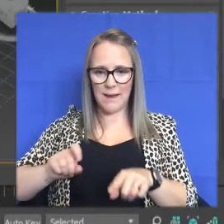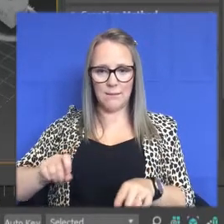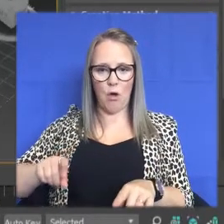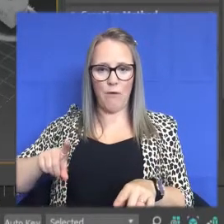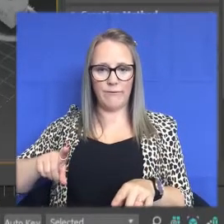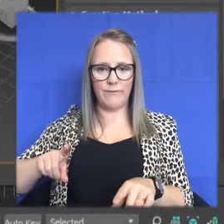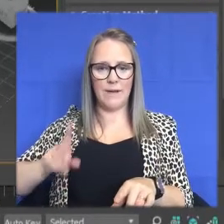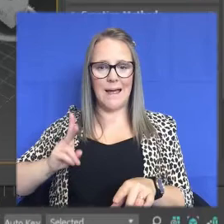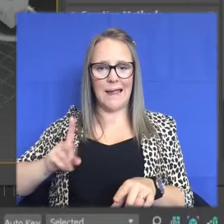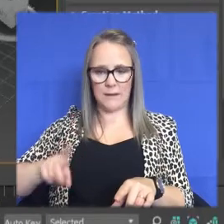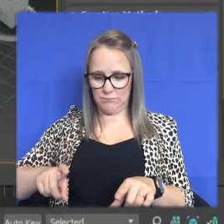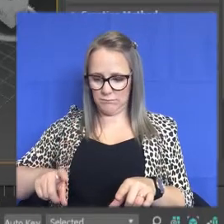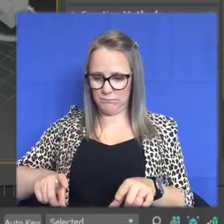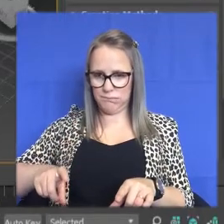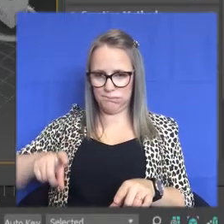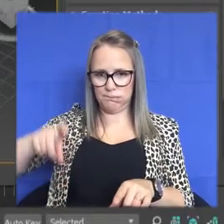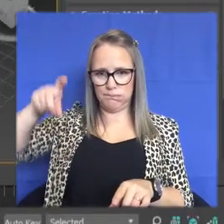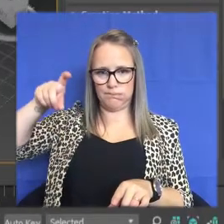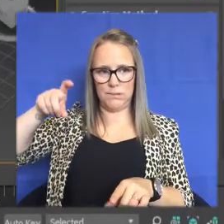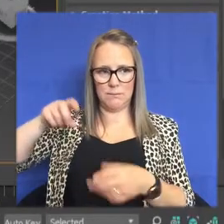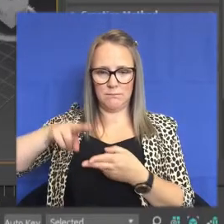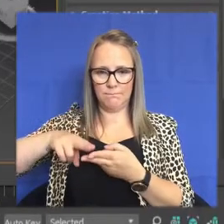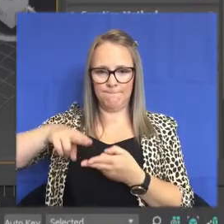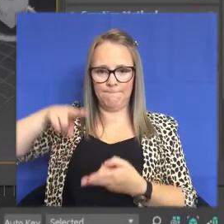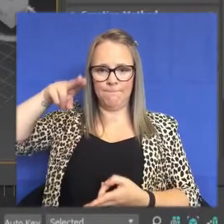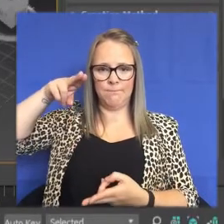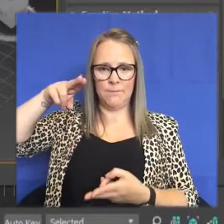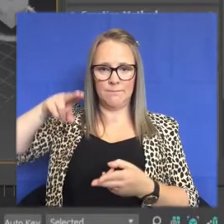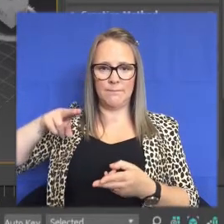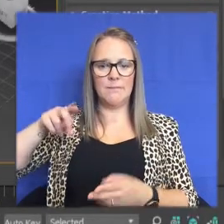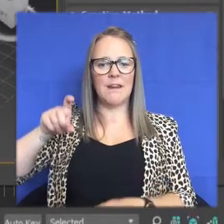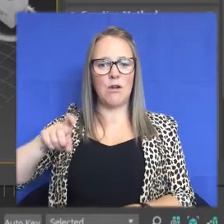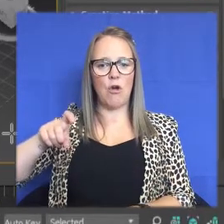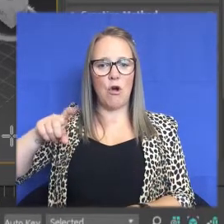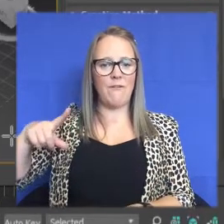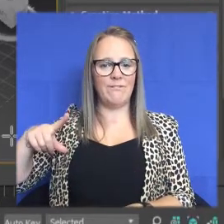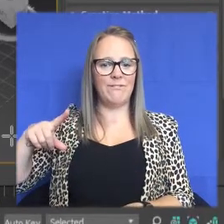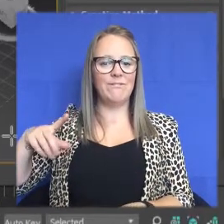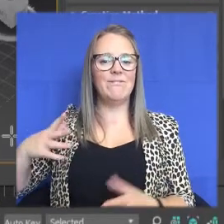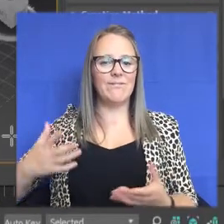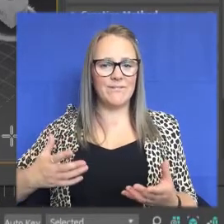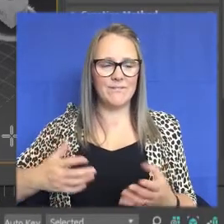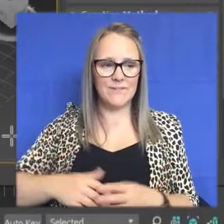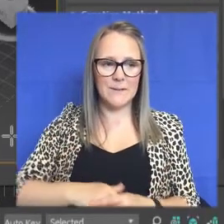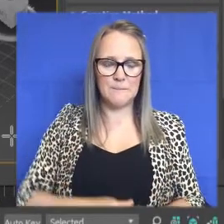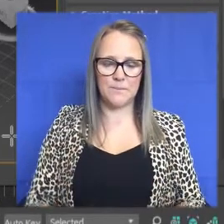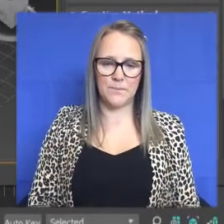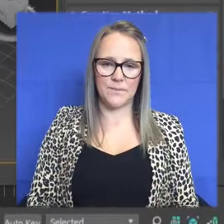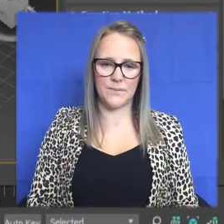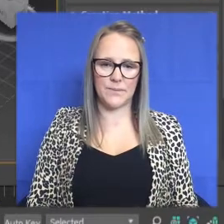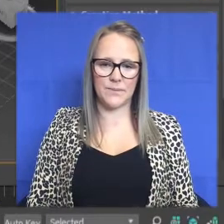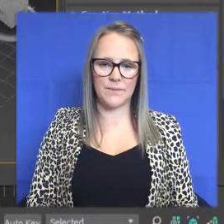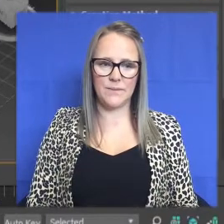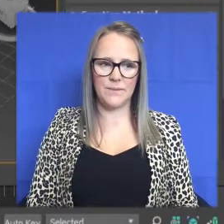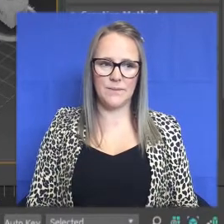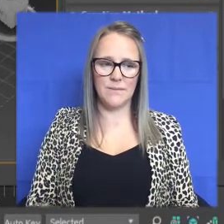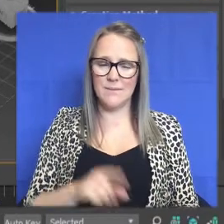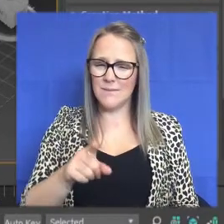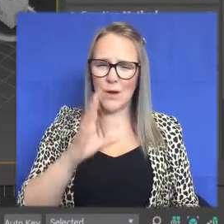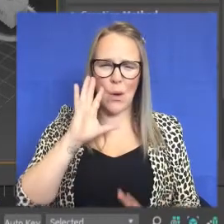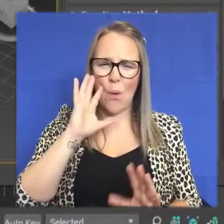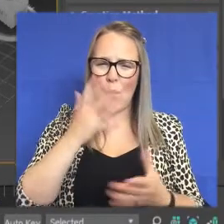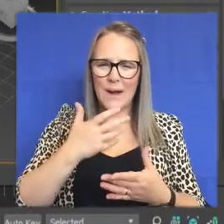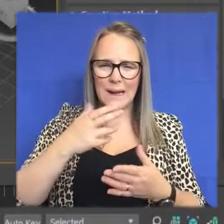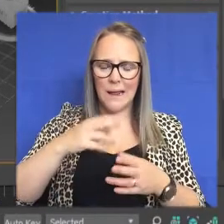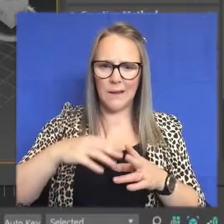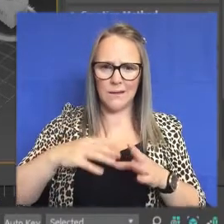release, and then drag up and left click once again to basically stop and complete your cube. Now, don't